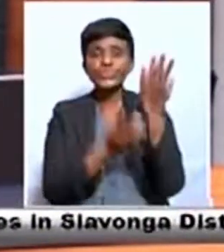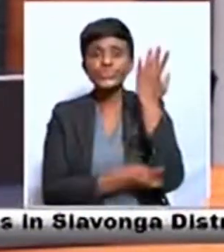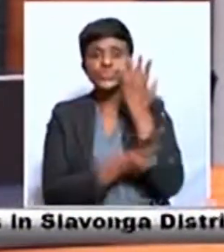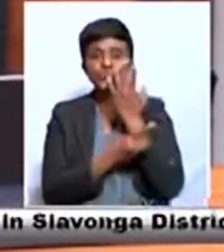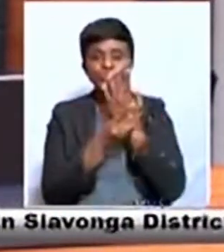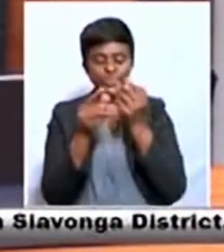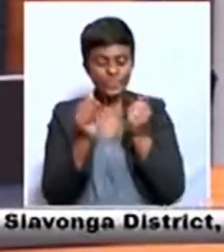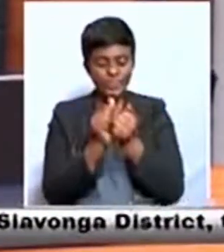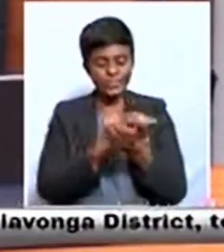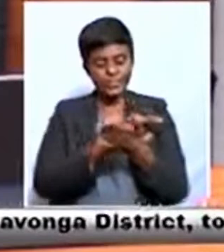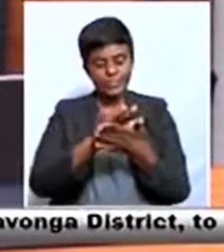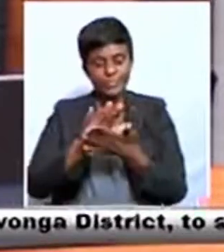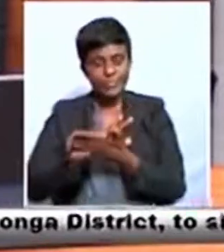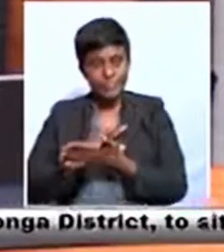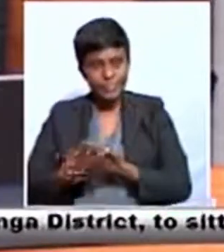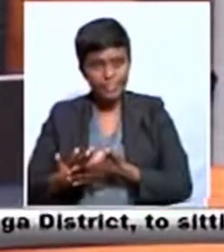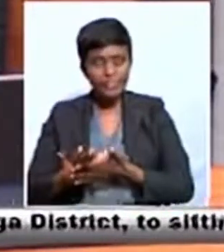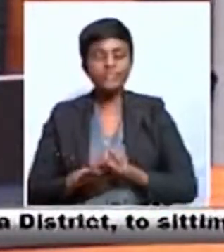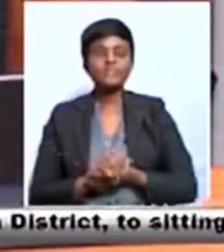Sanitation.